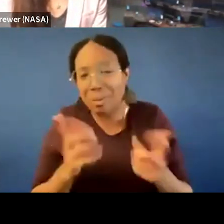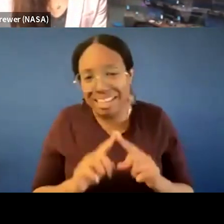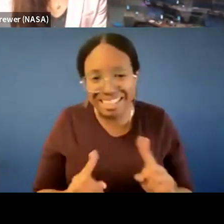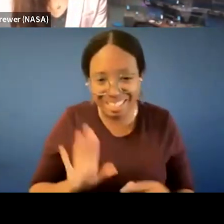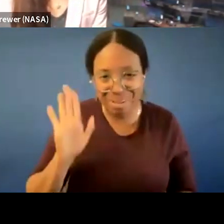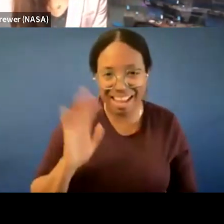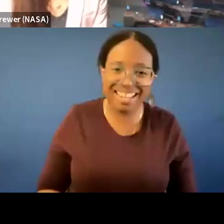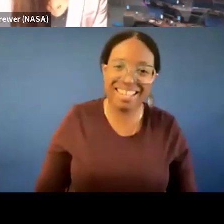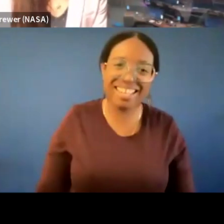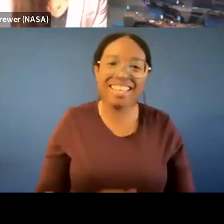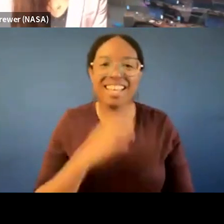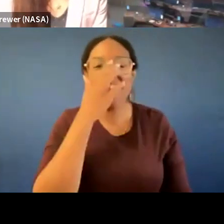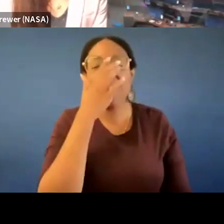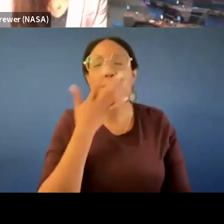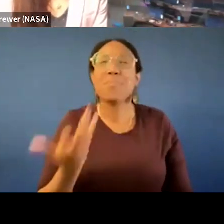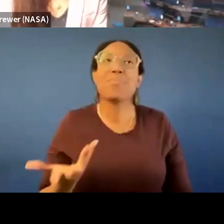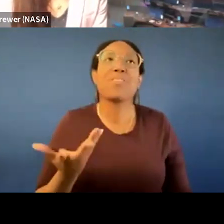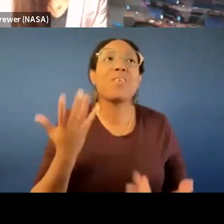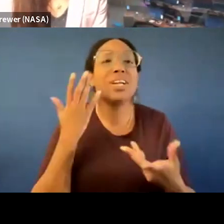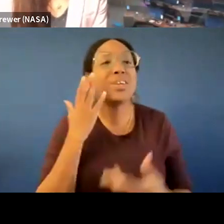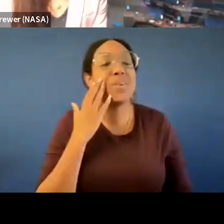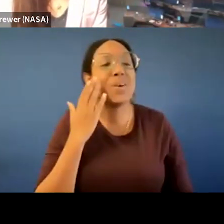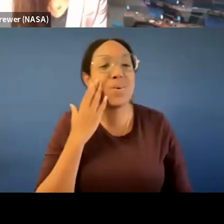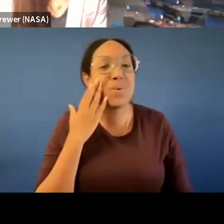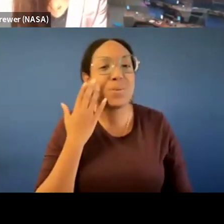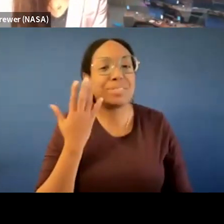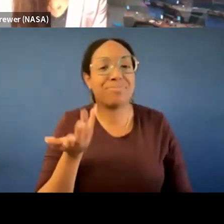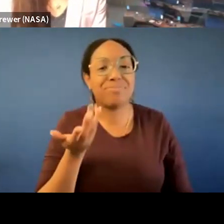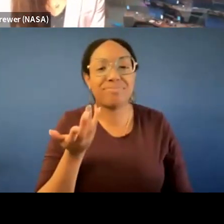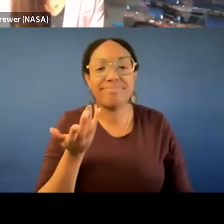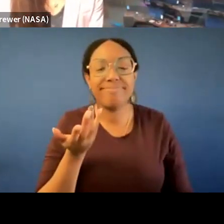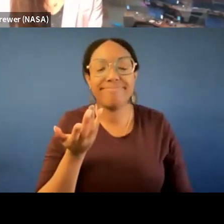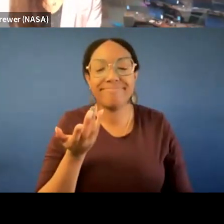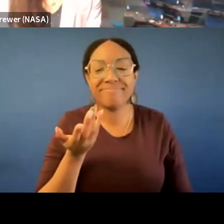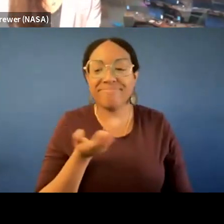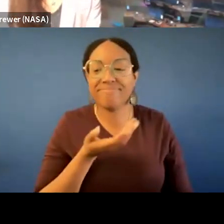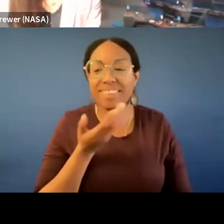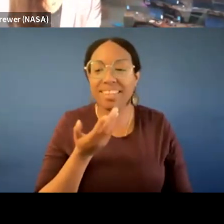No. You know, when it comes to, I spend a lot of